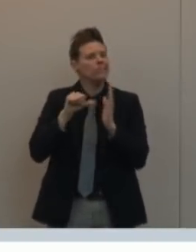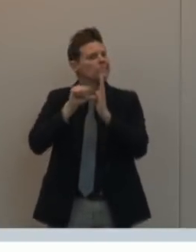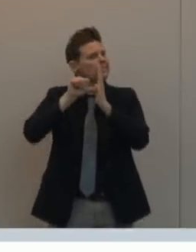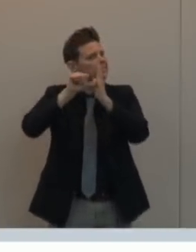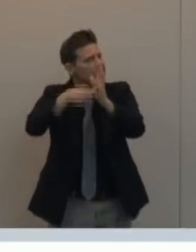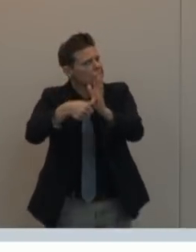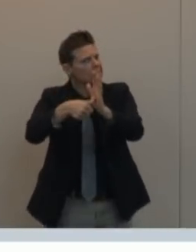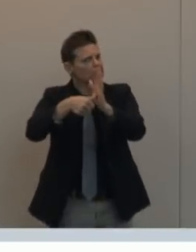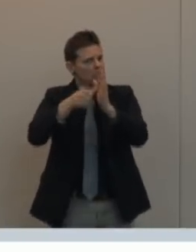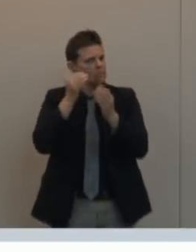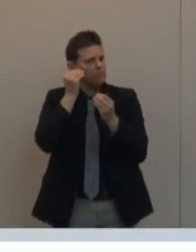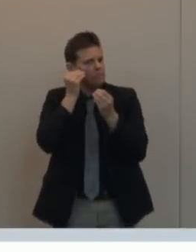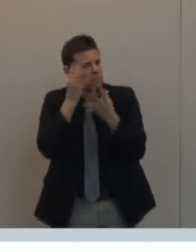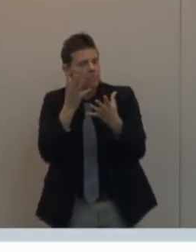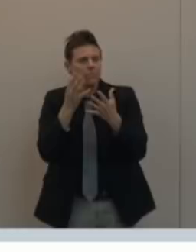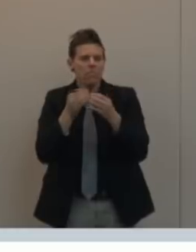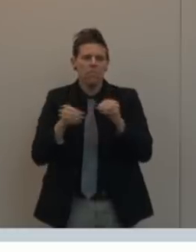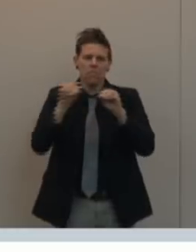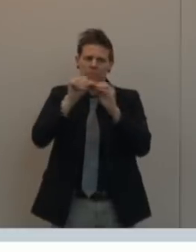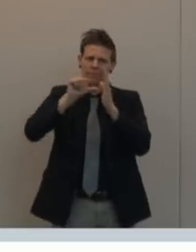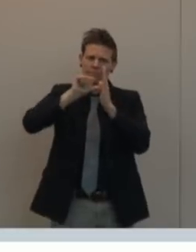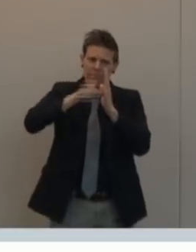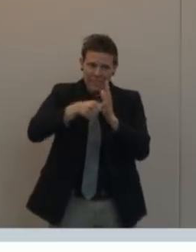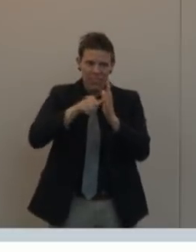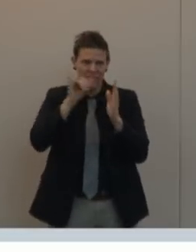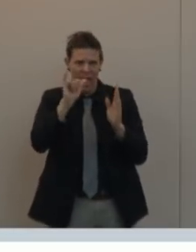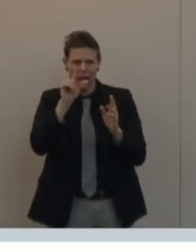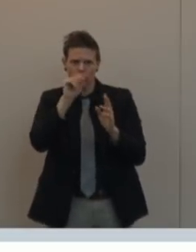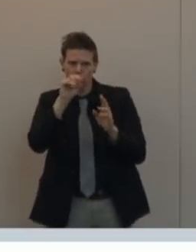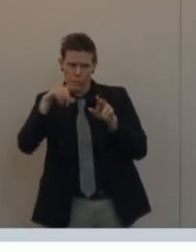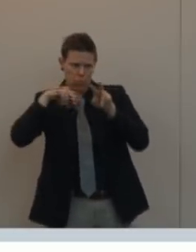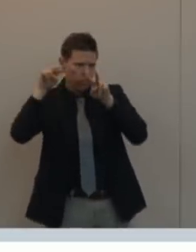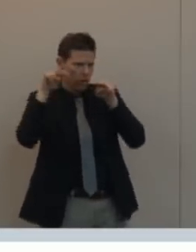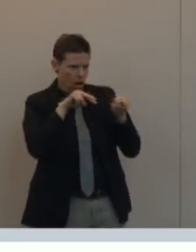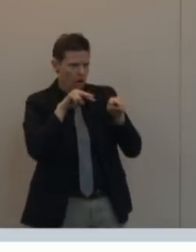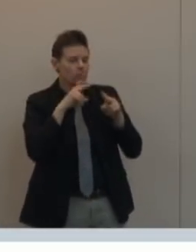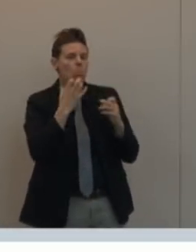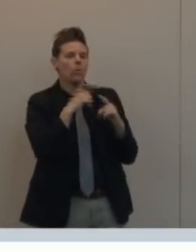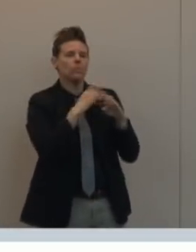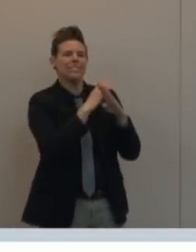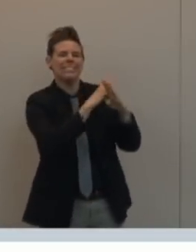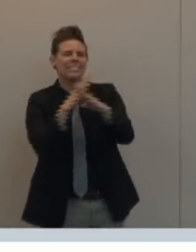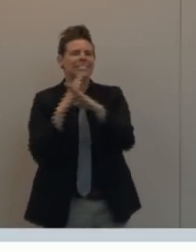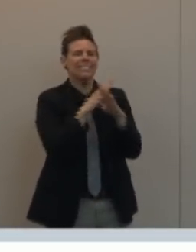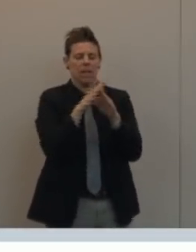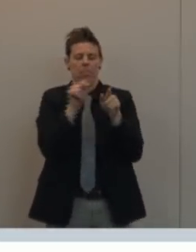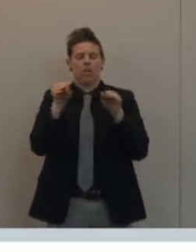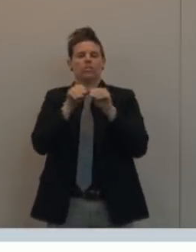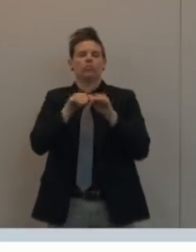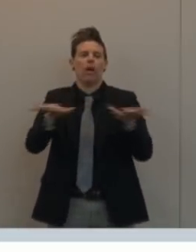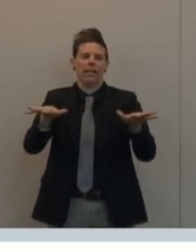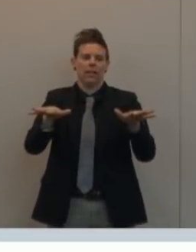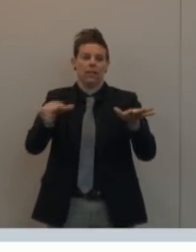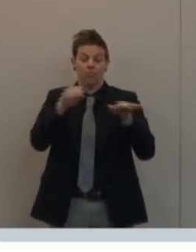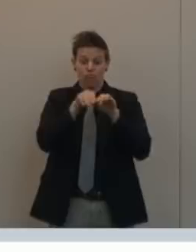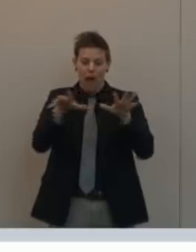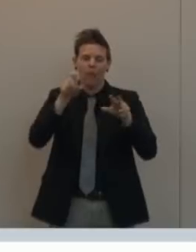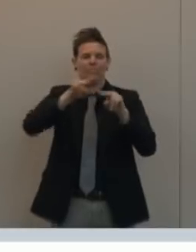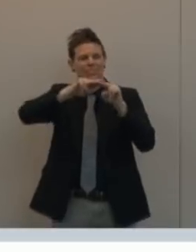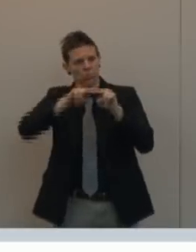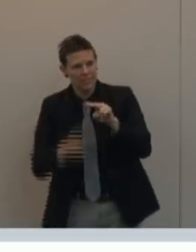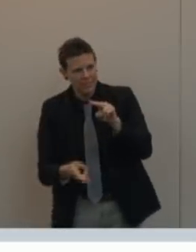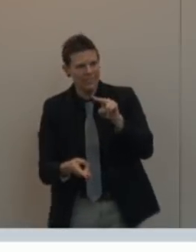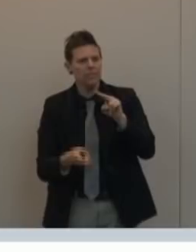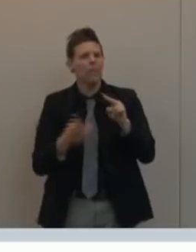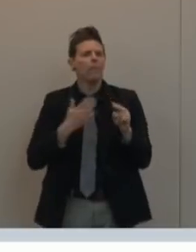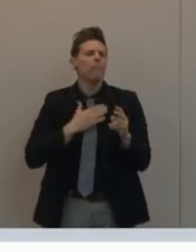important tool we have in our armamentarium to stop the spread of this disease. And so I'm going to conclude with the last slide,